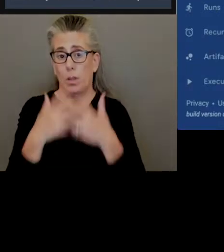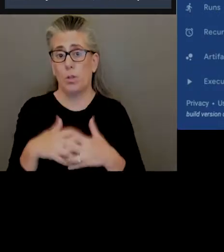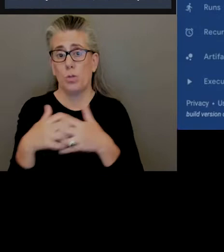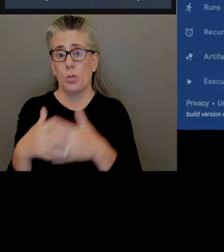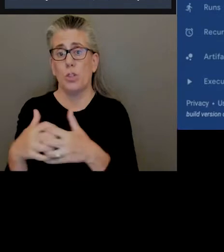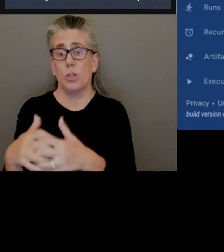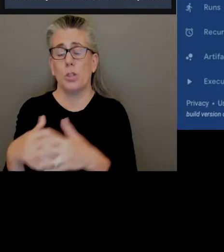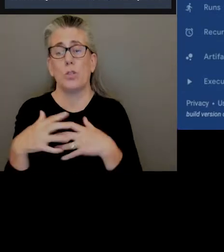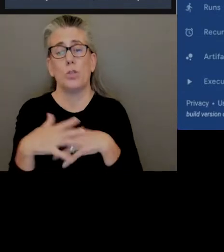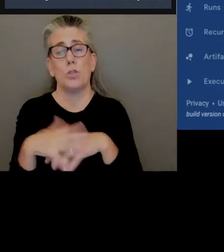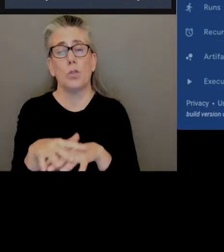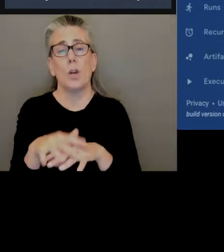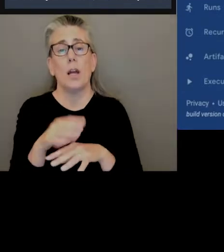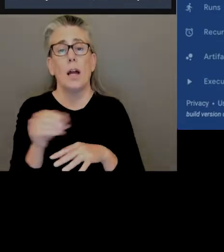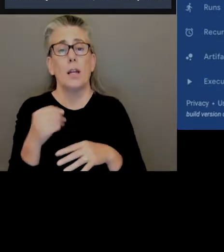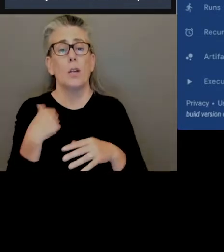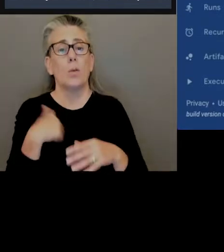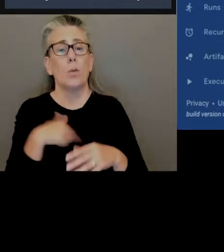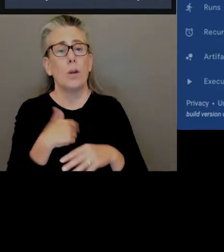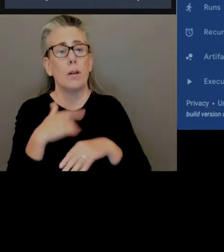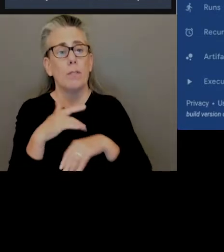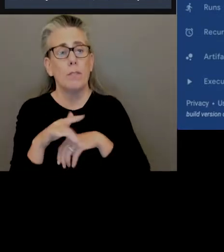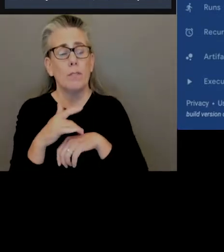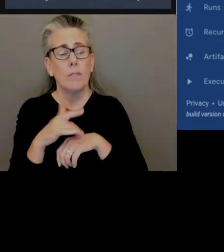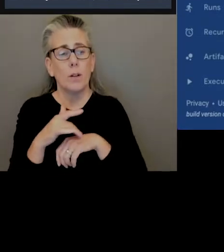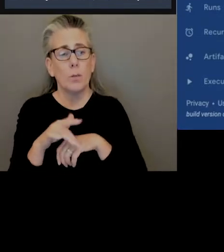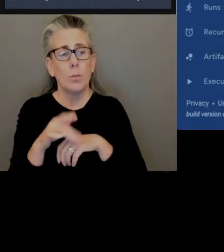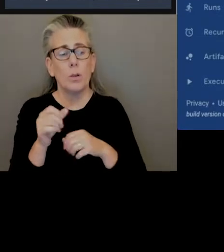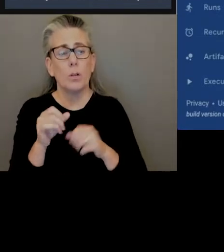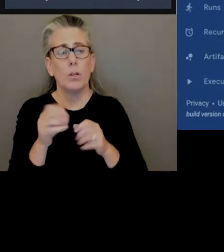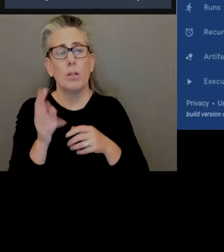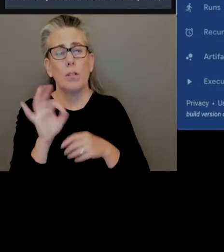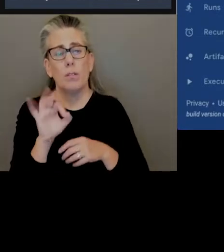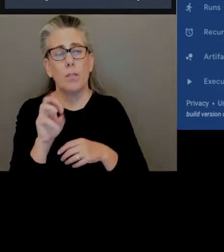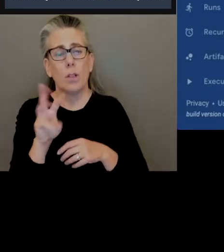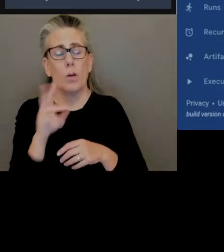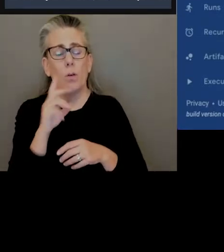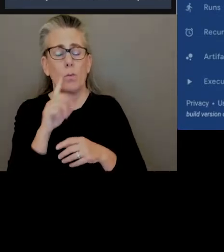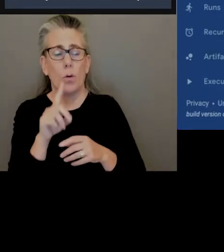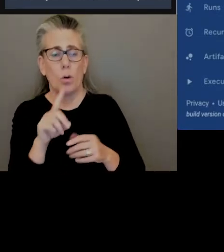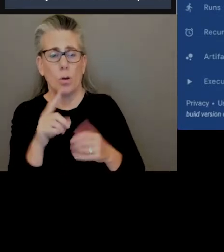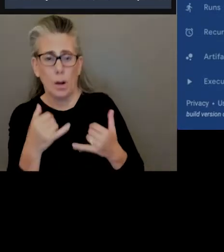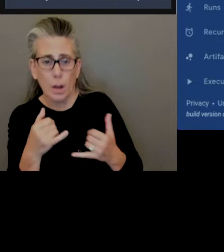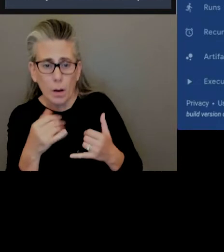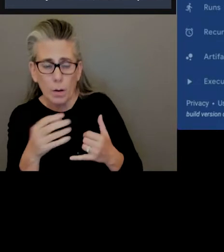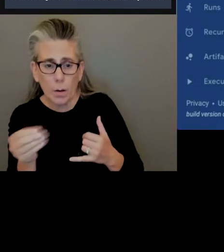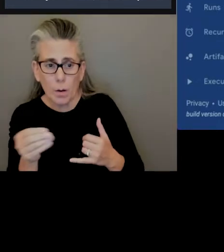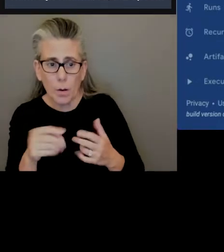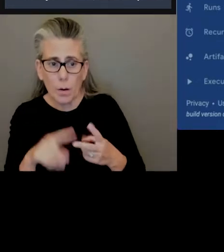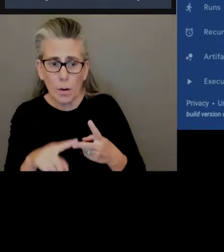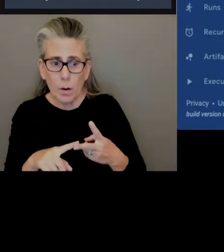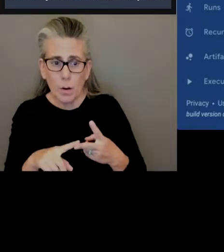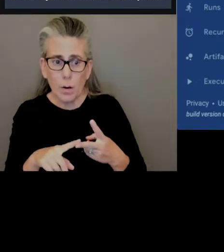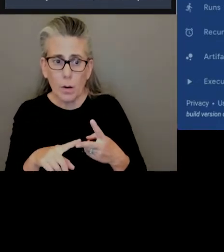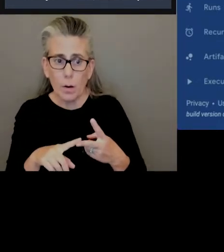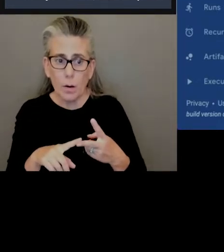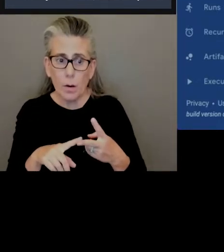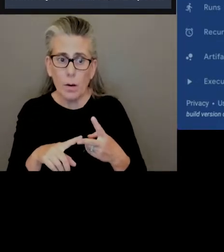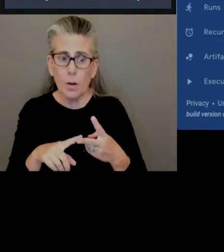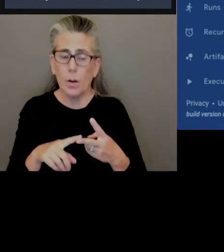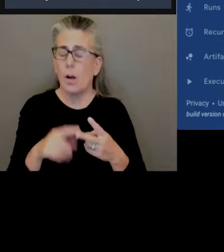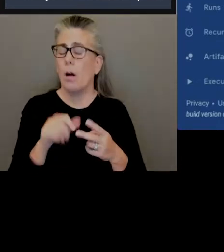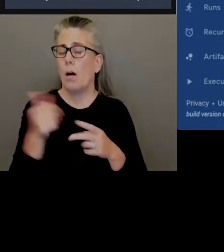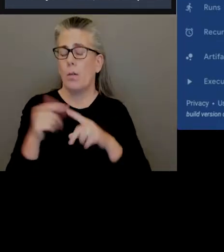available PyTorch and TensorFlow Jupyter Notebook images as of now. These frameworks and all of its interdependencies, like other